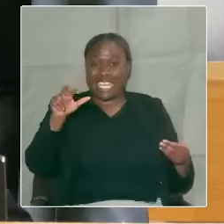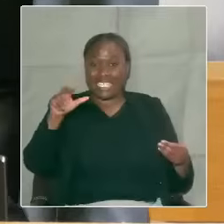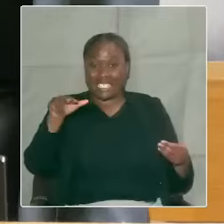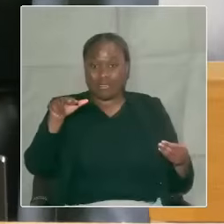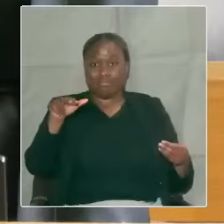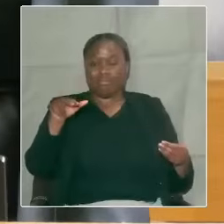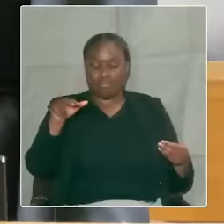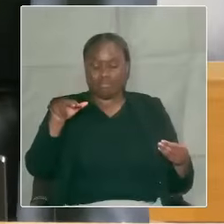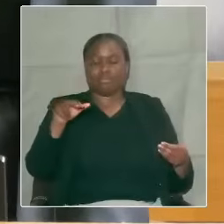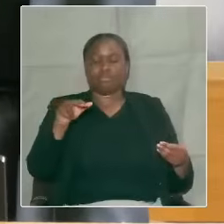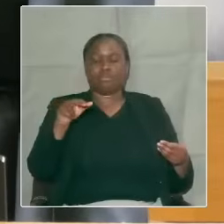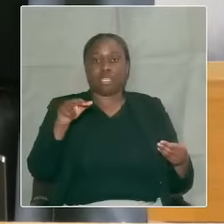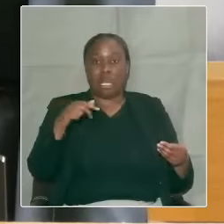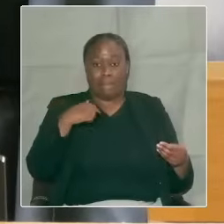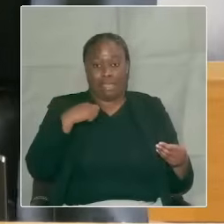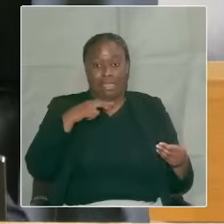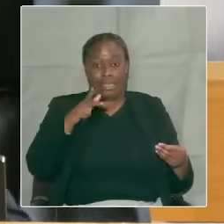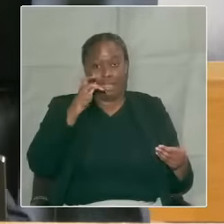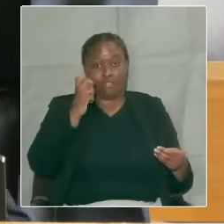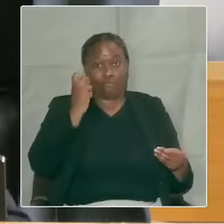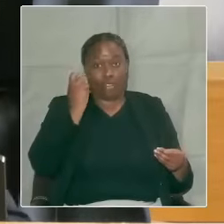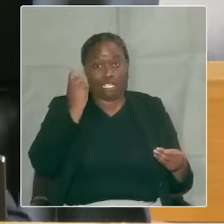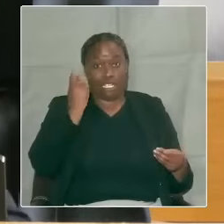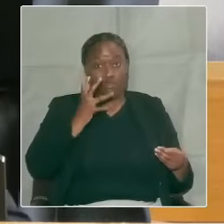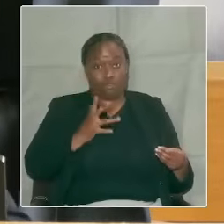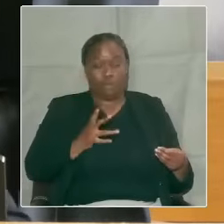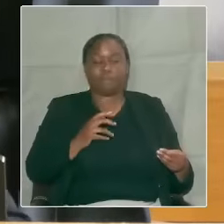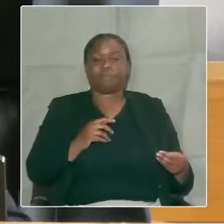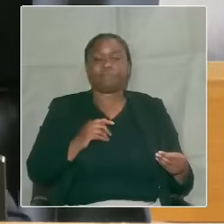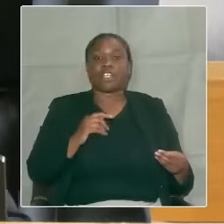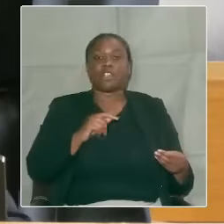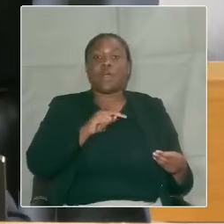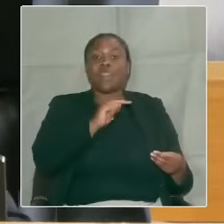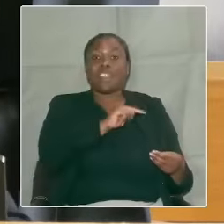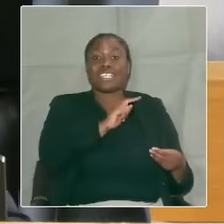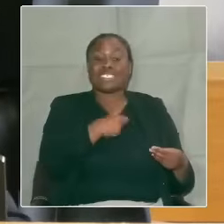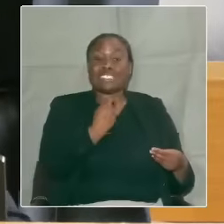July 2018, at least that's how I read it, the PKTT had